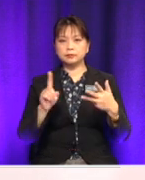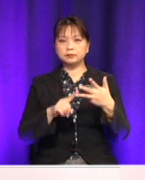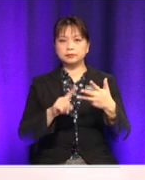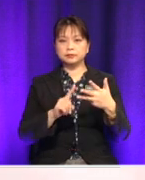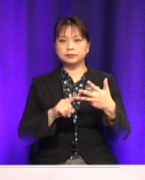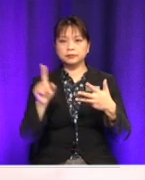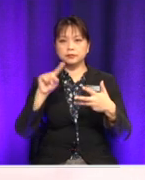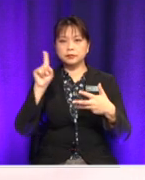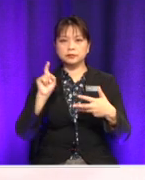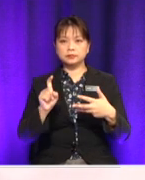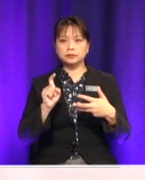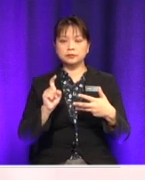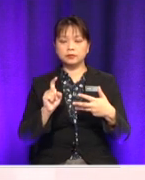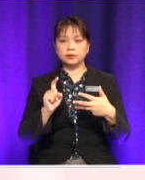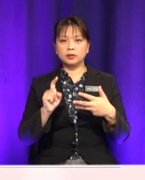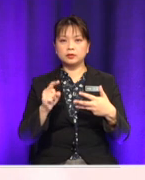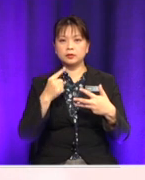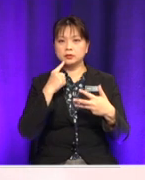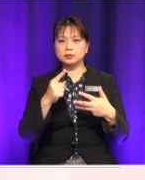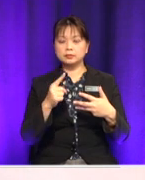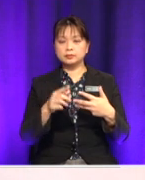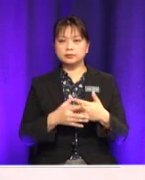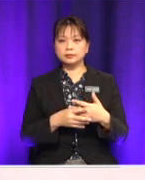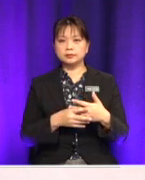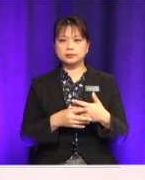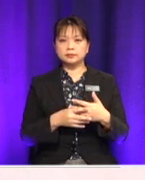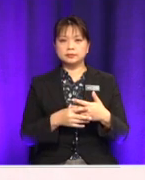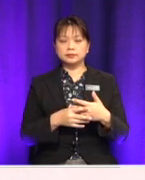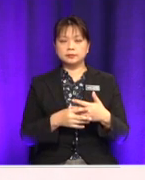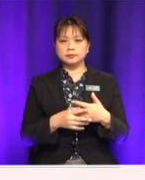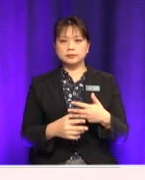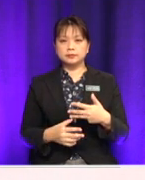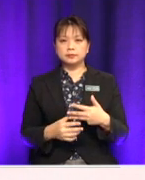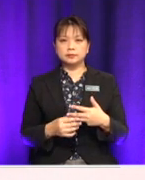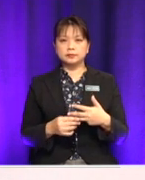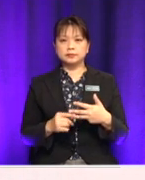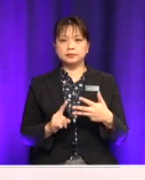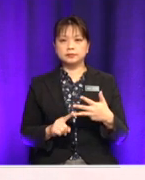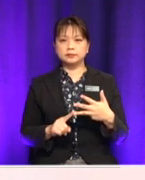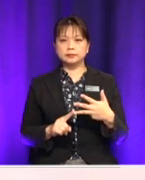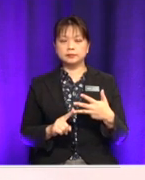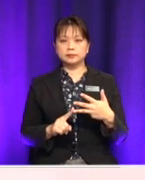What is the answer? Anyone? Can I try, madam? Yes, Fatin. What is your choice, Fatin?